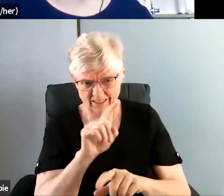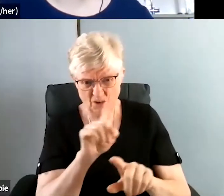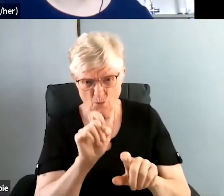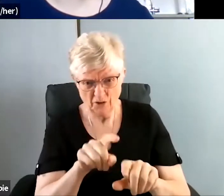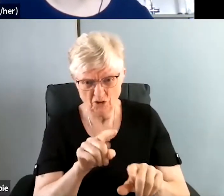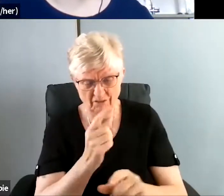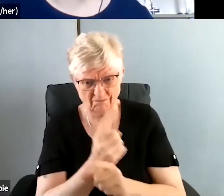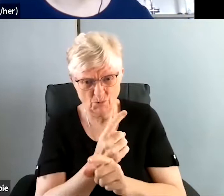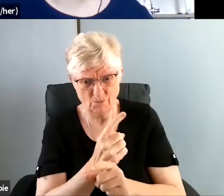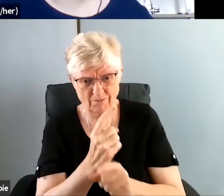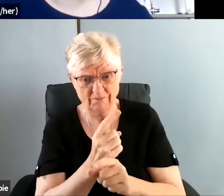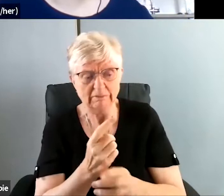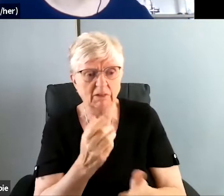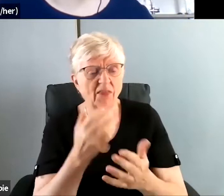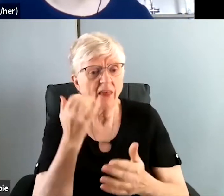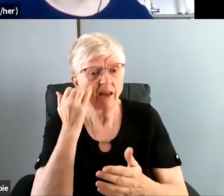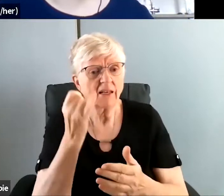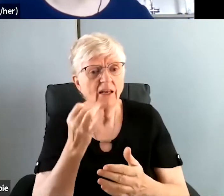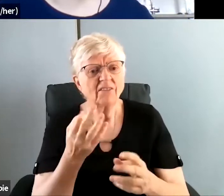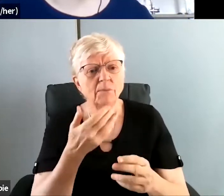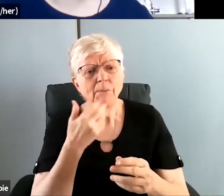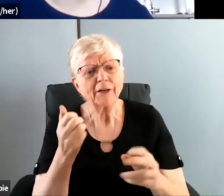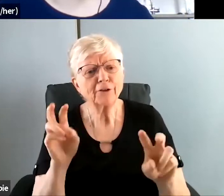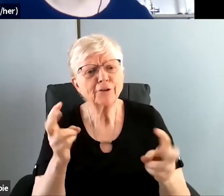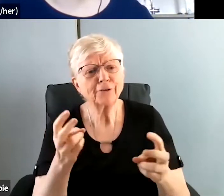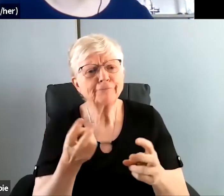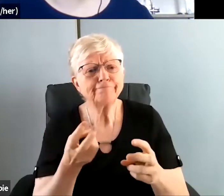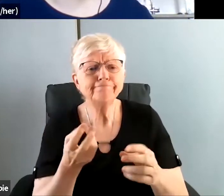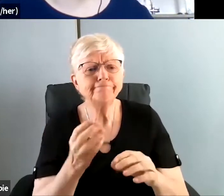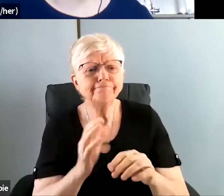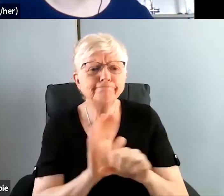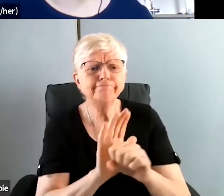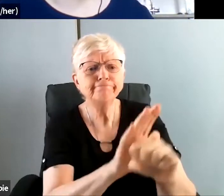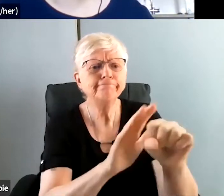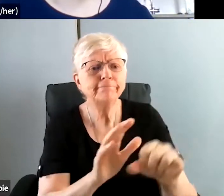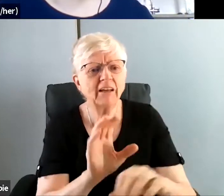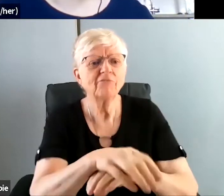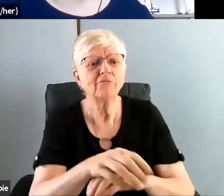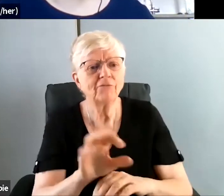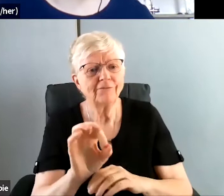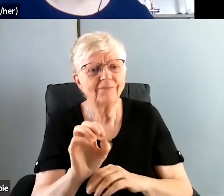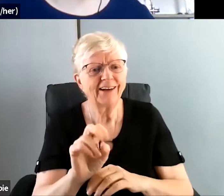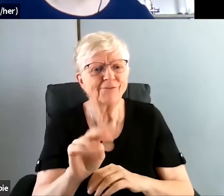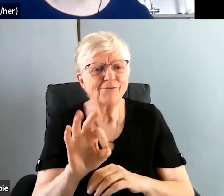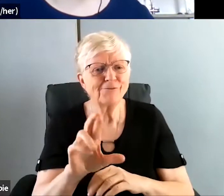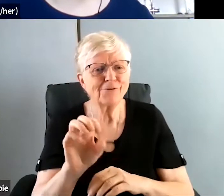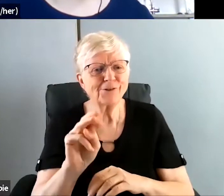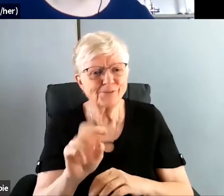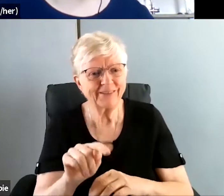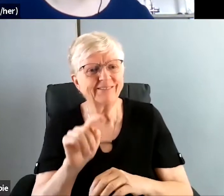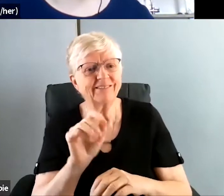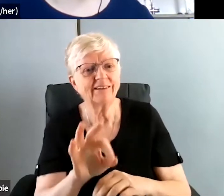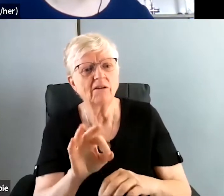idea of better enforcement of measures and also flex at the same